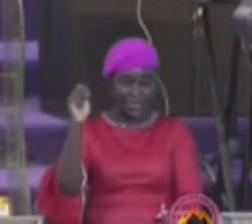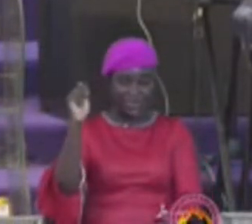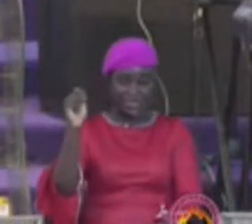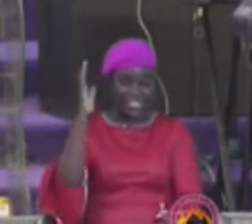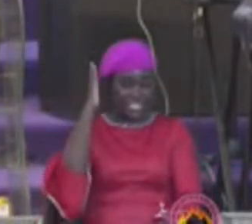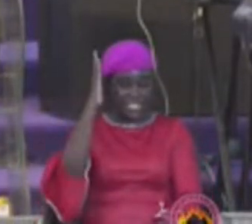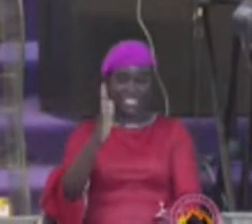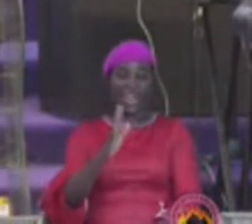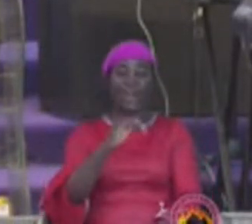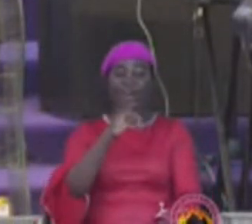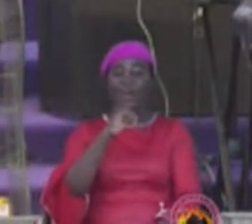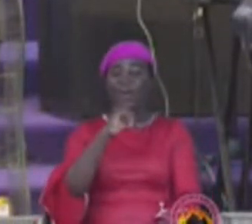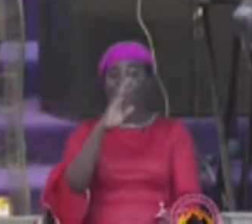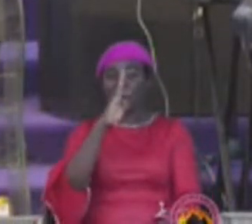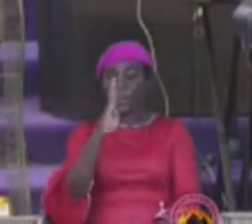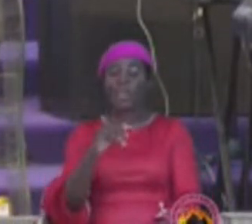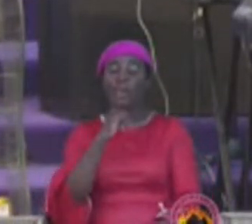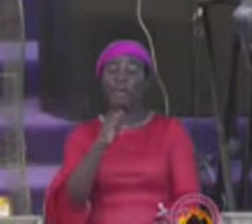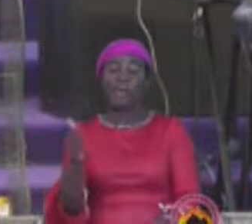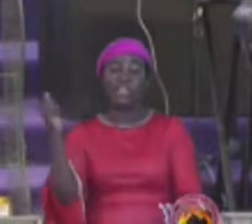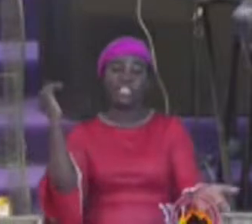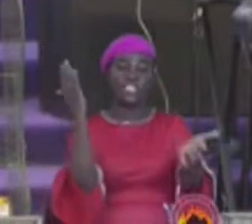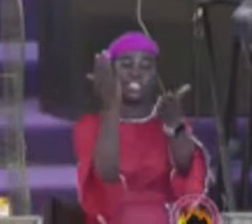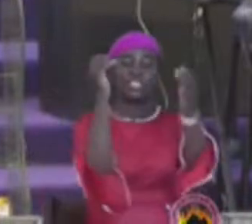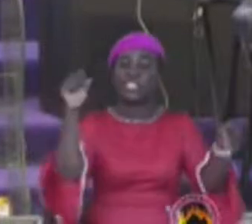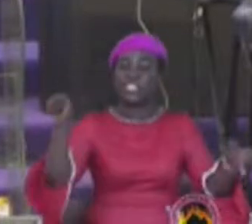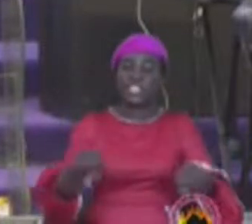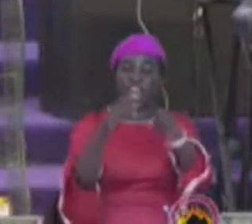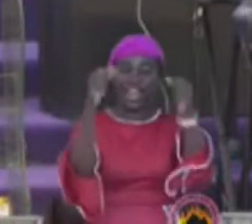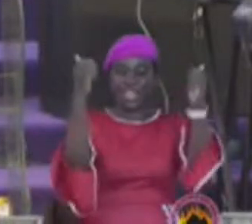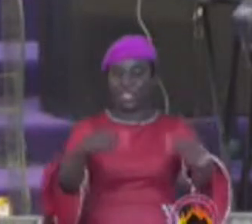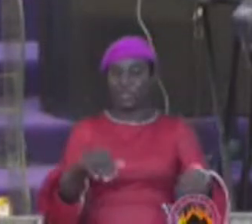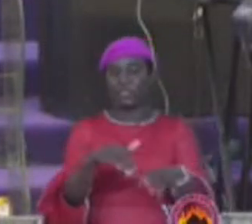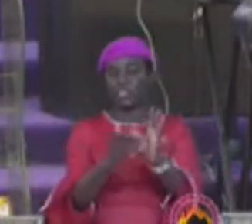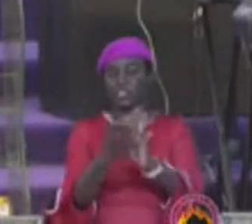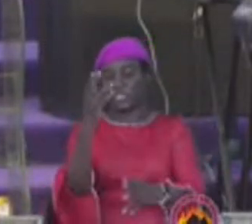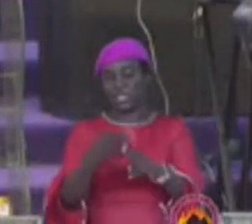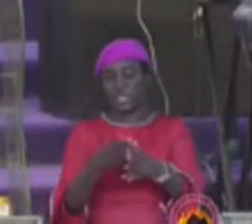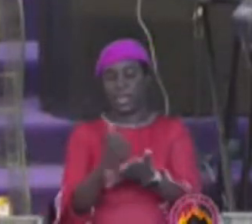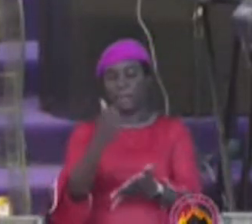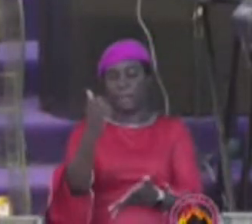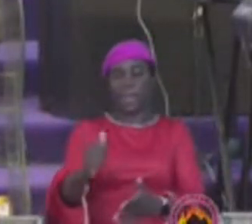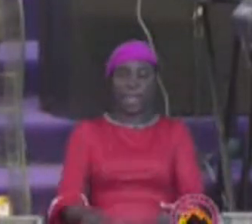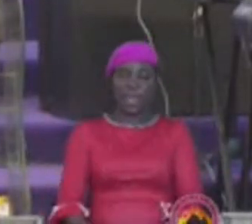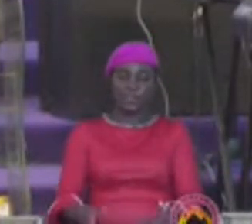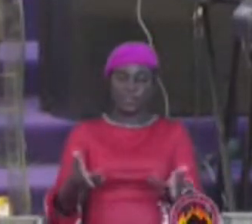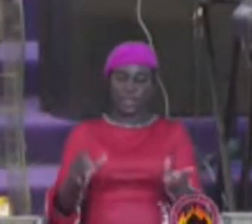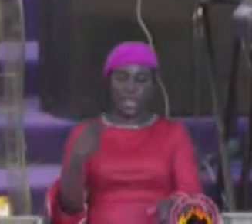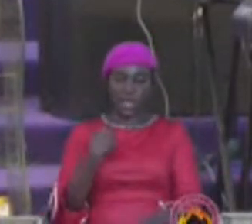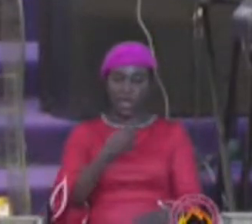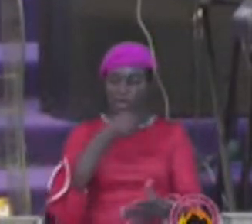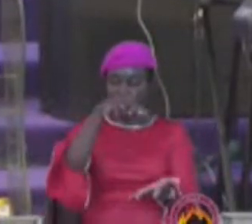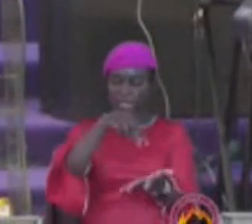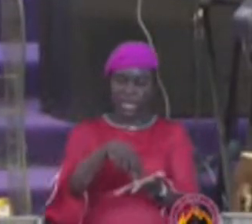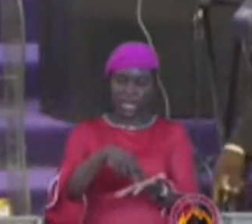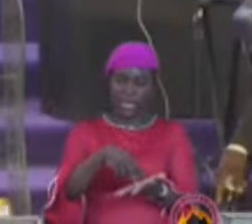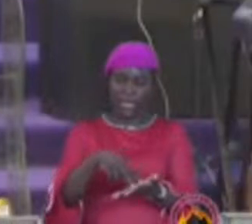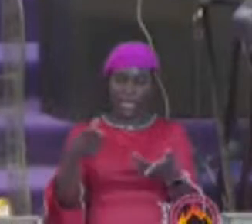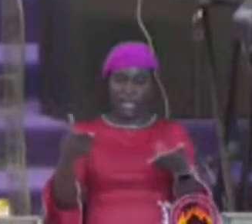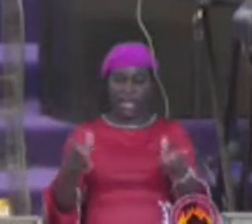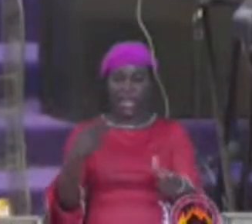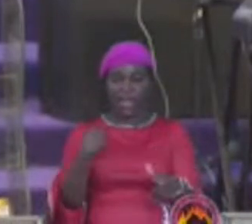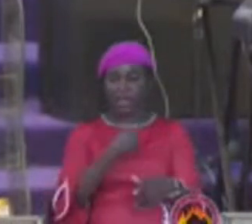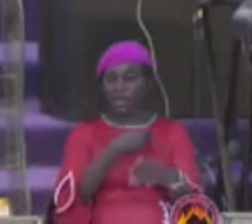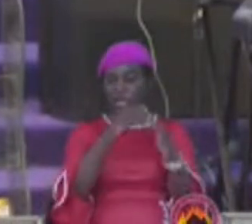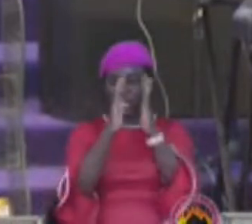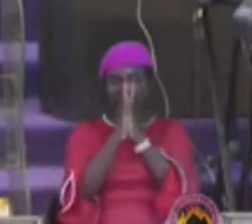unchallengeable. In the mighty name of Jesus, let us rise up on our feet. Let us close our eyes and